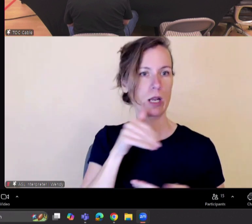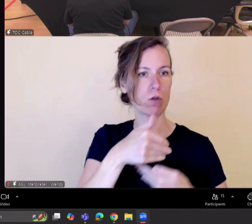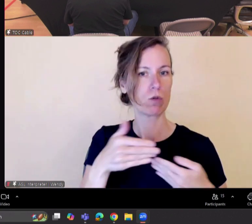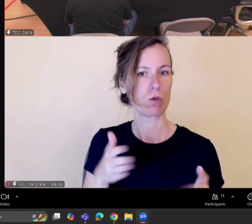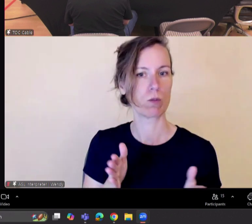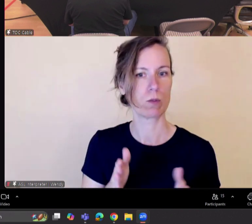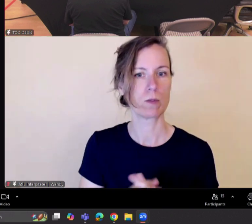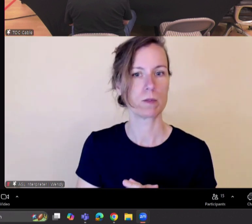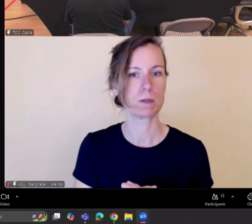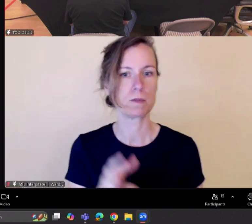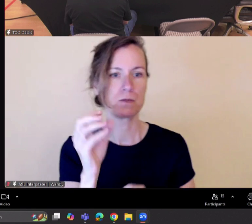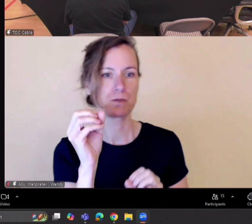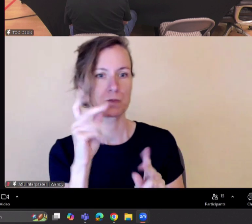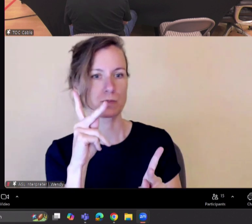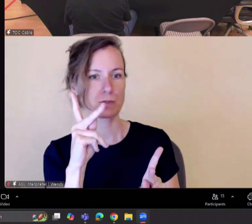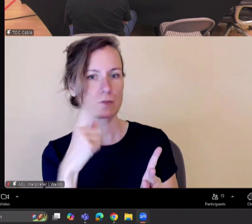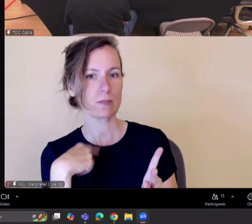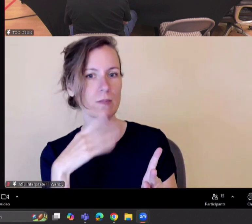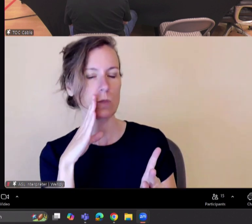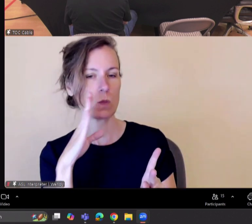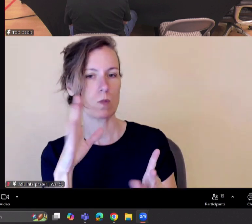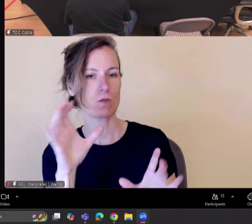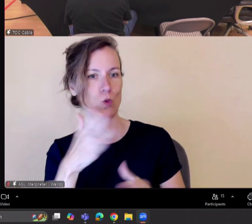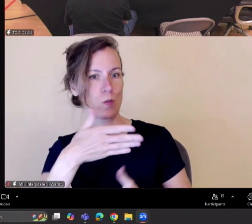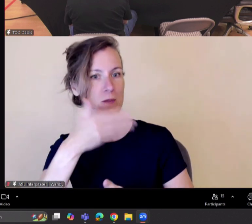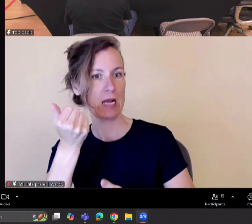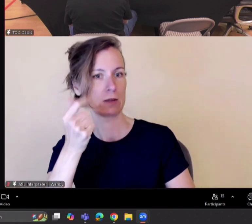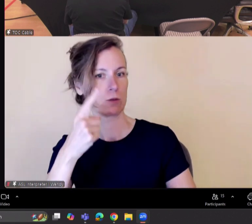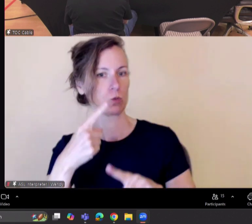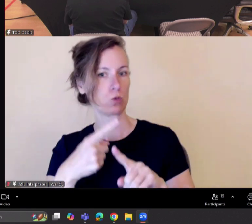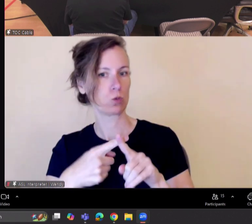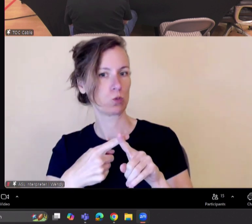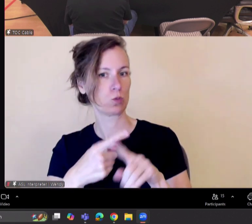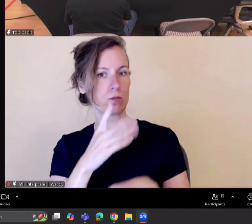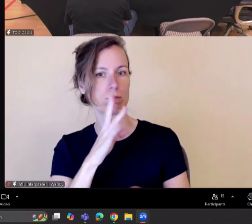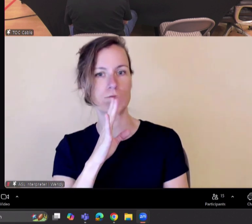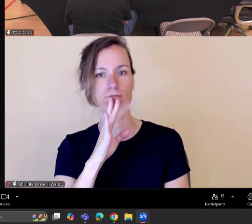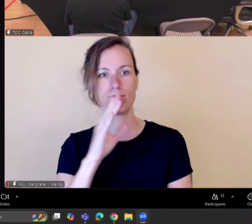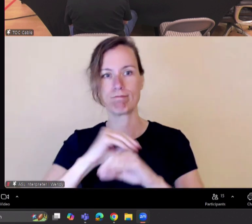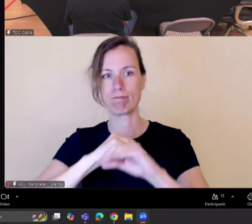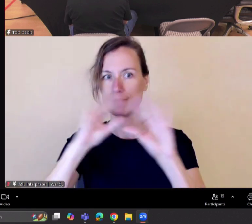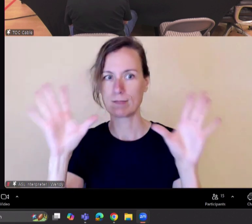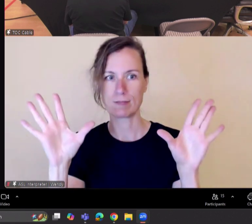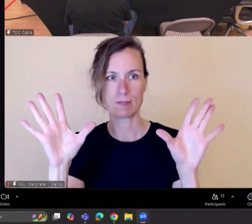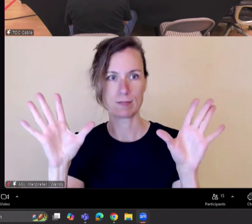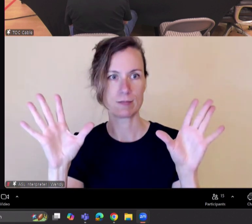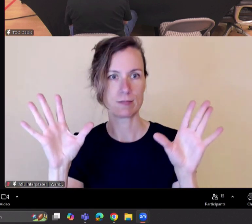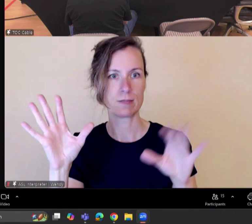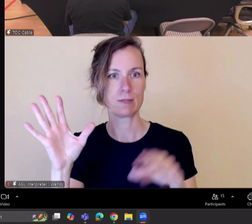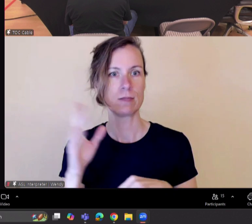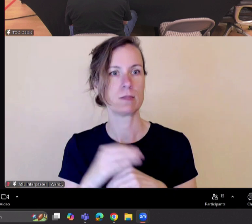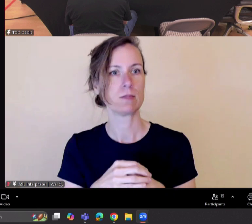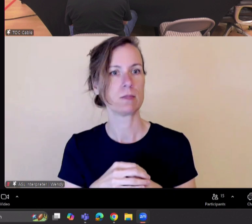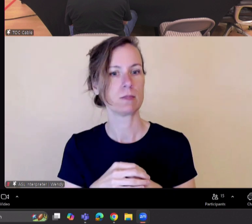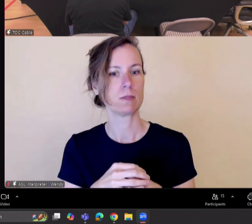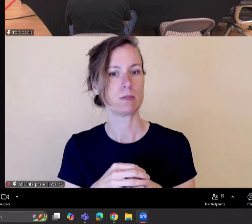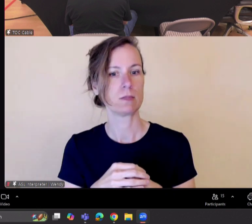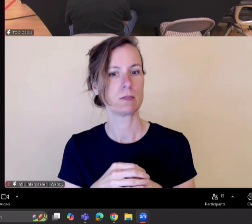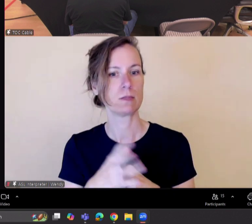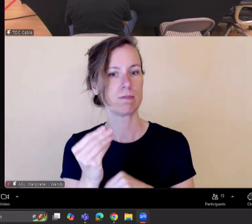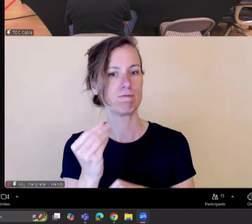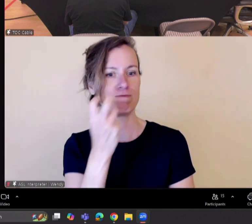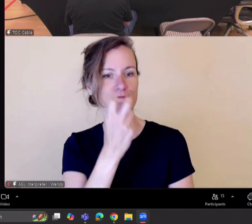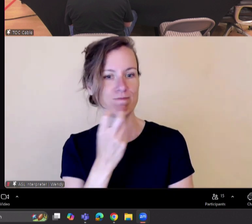Okay. I will do my best to speak clearly and articulate